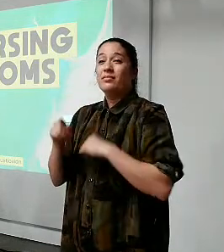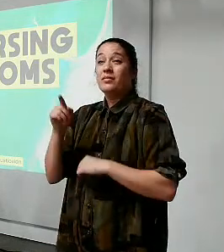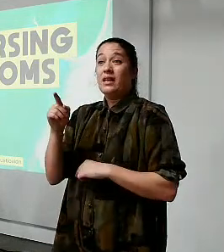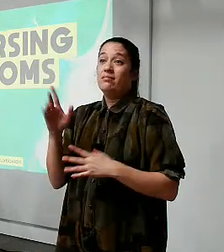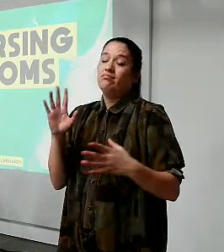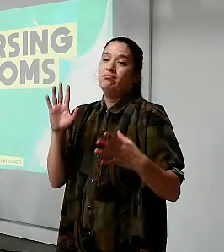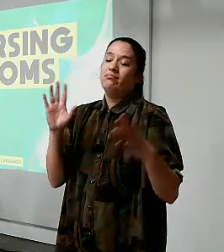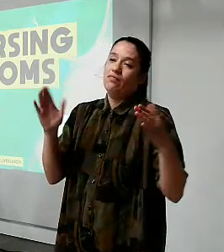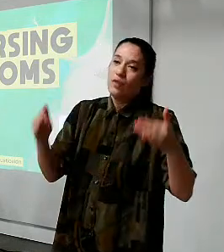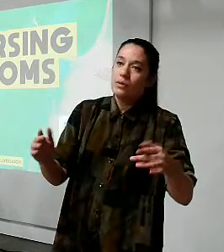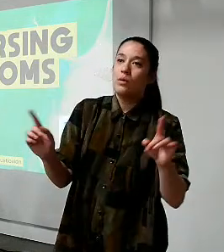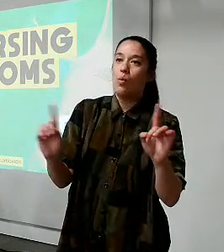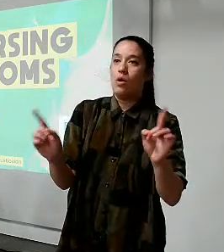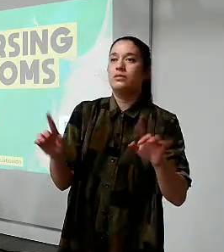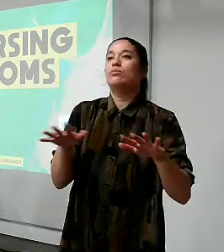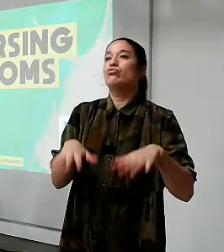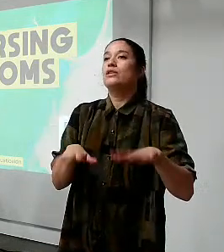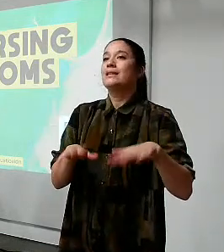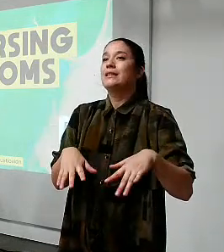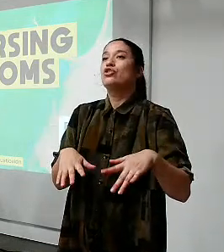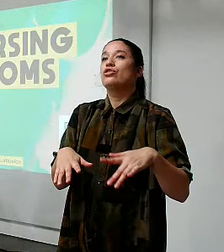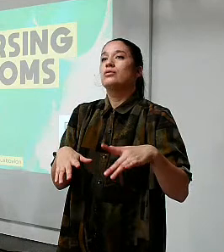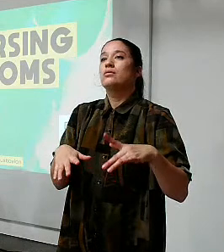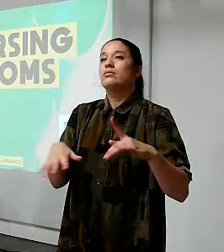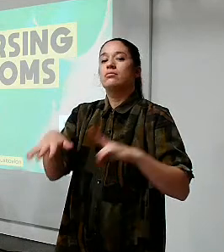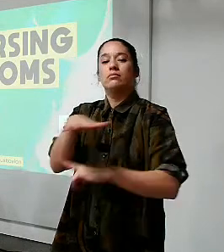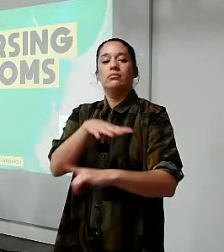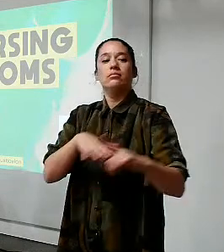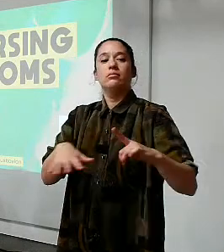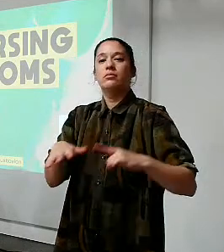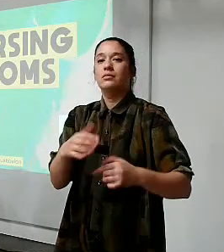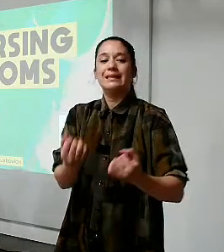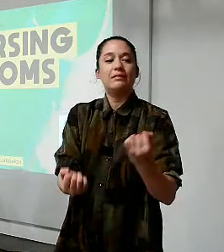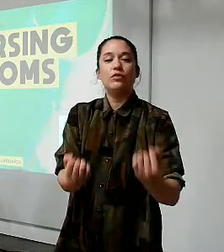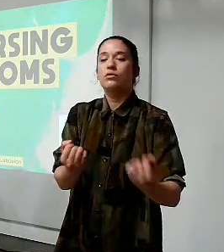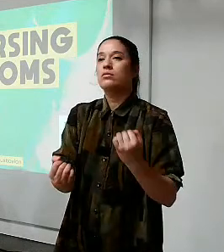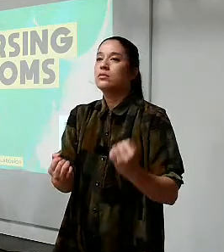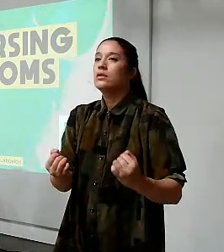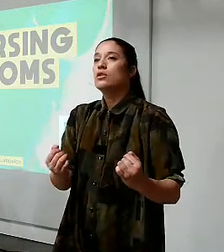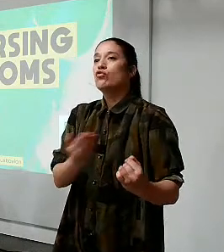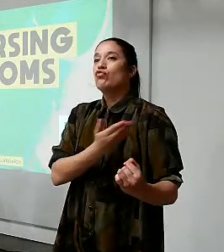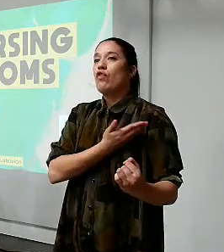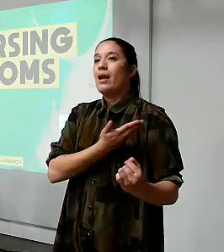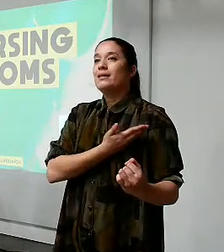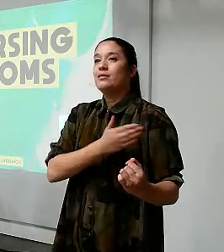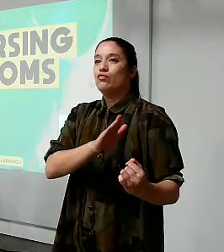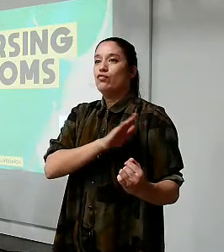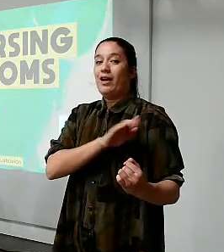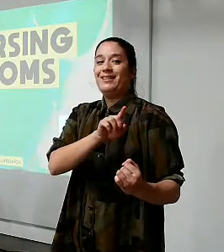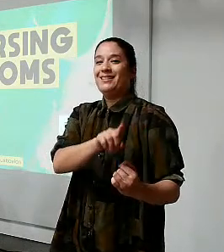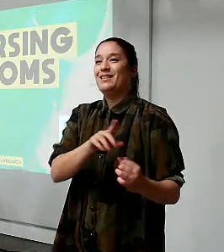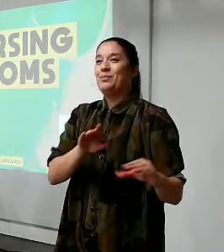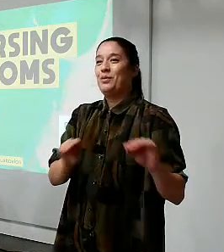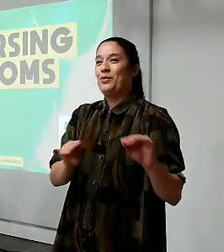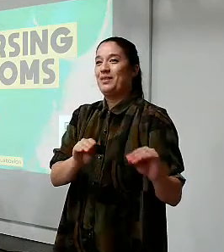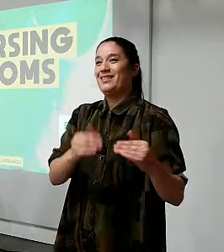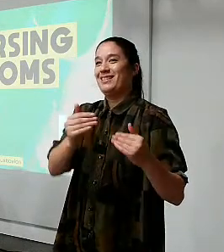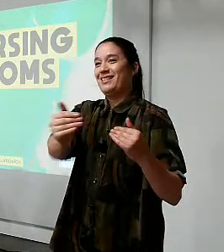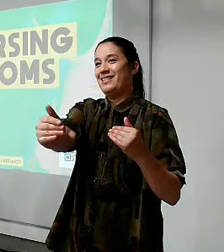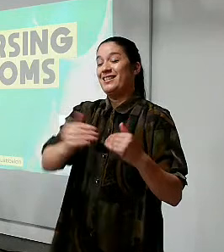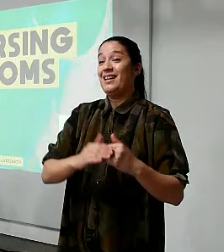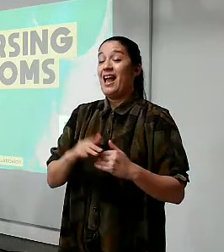Rights Movement, and which campaigned around health and welfare issues as well as police brutality